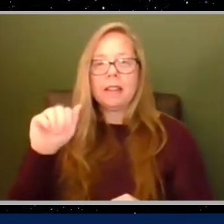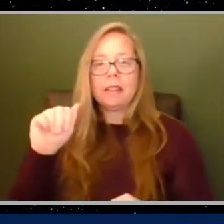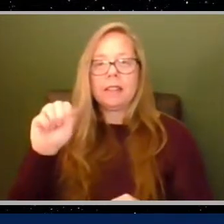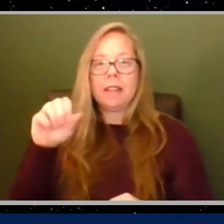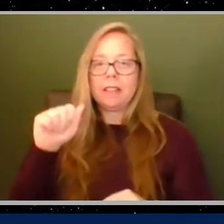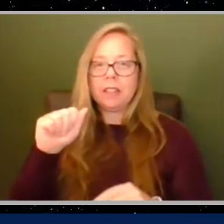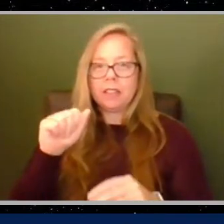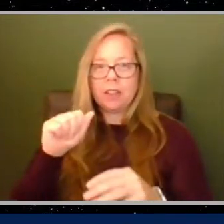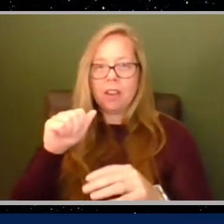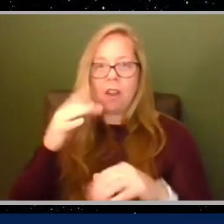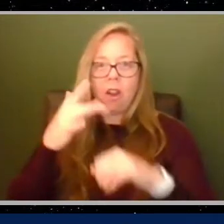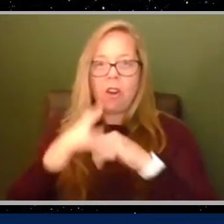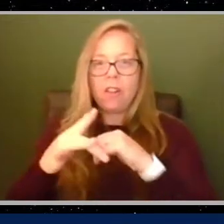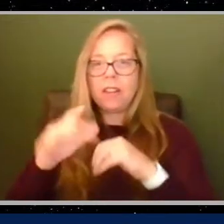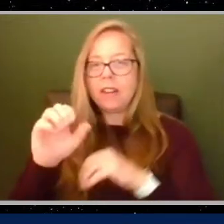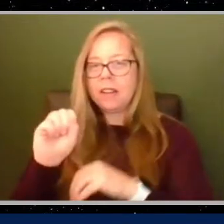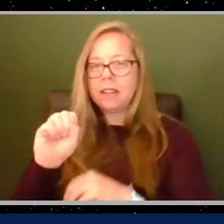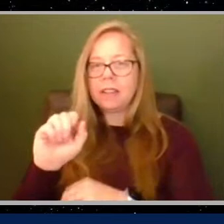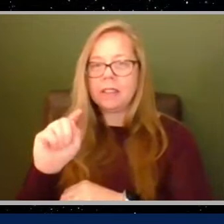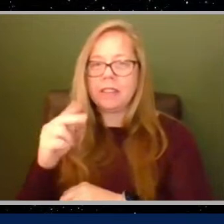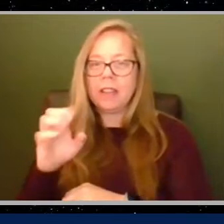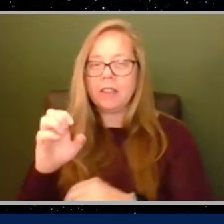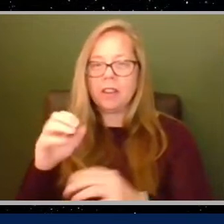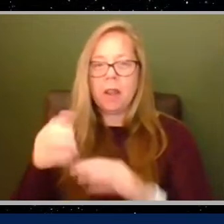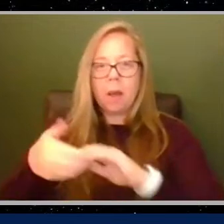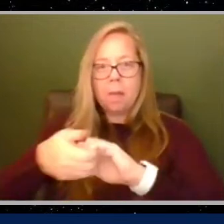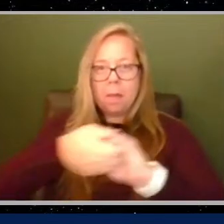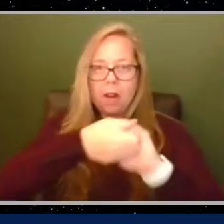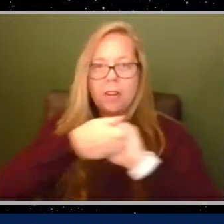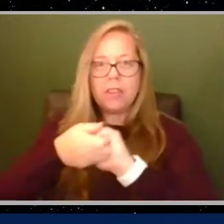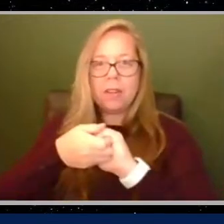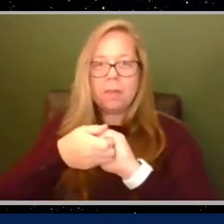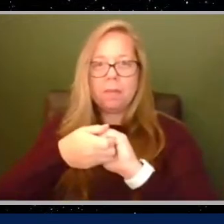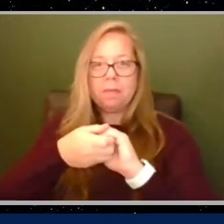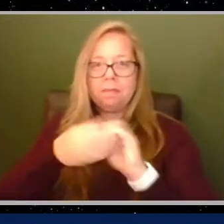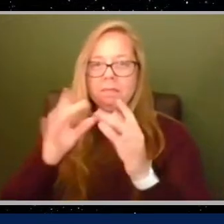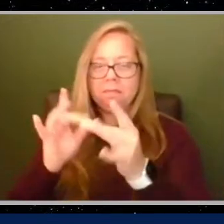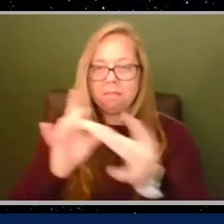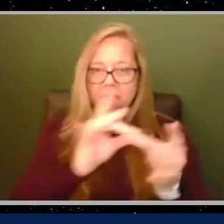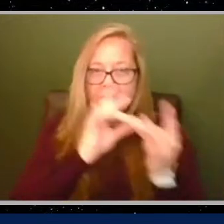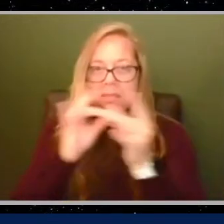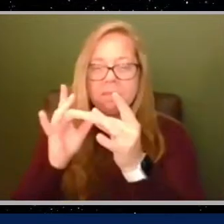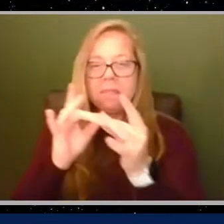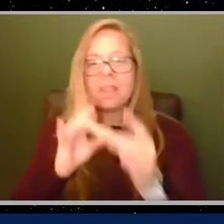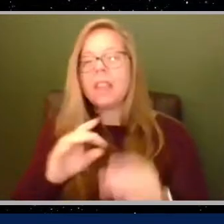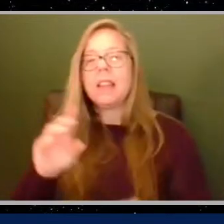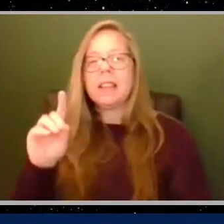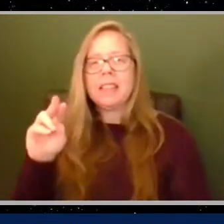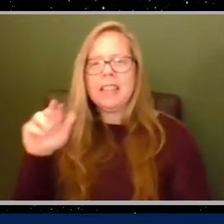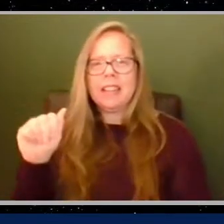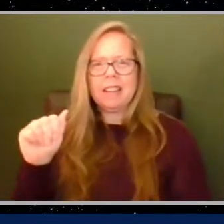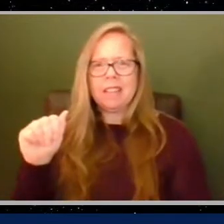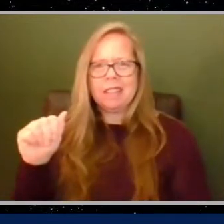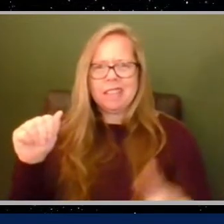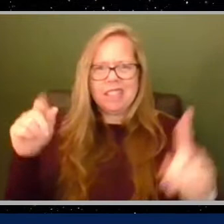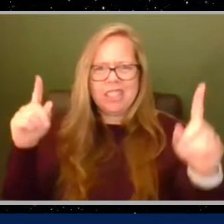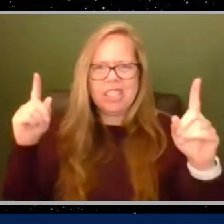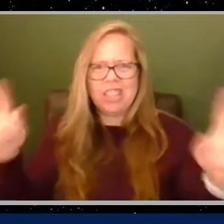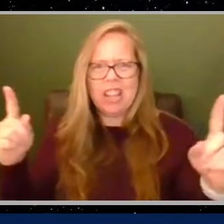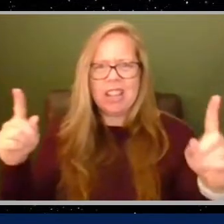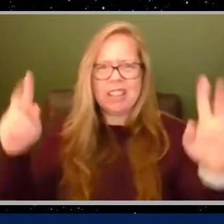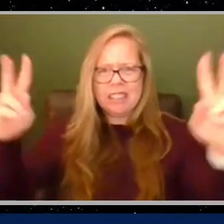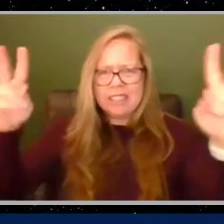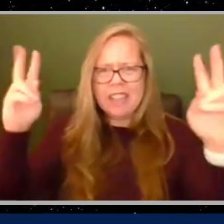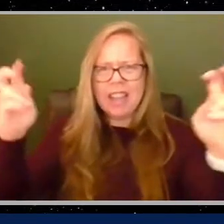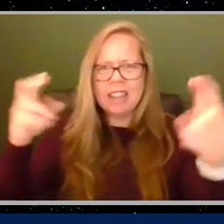Partnerships portfolio within the Agency Space Technology Mission Directorate. Dina, that's a big business card to have right